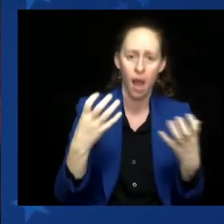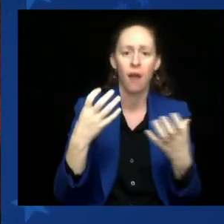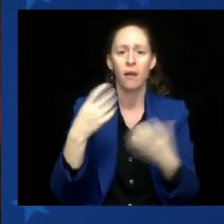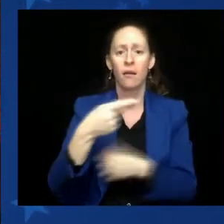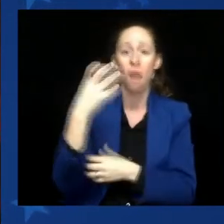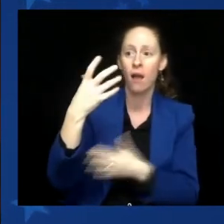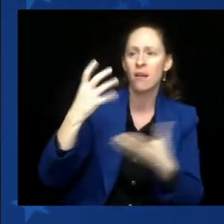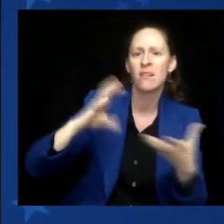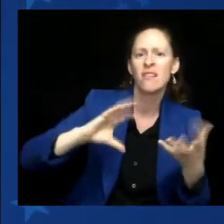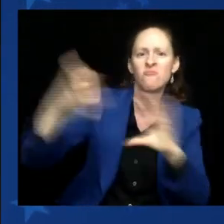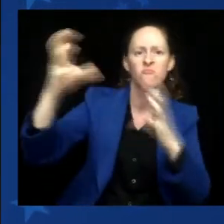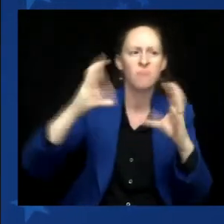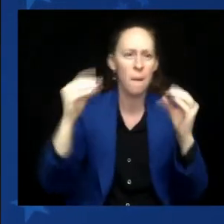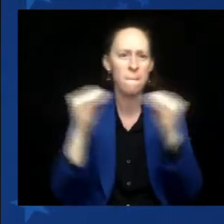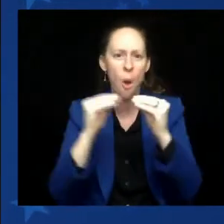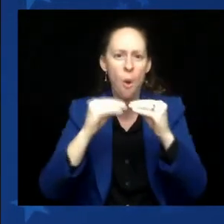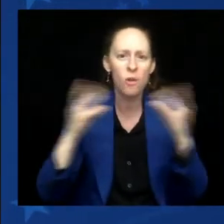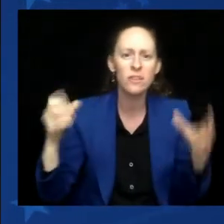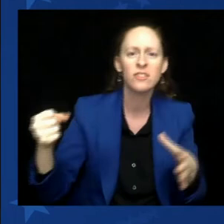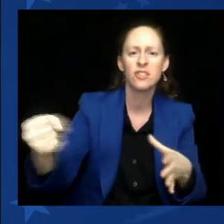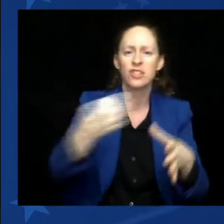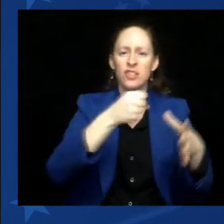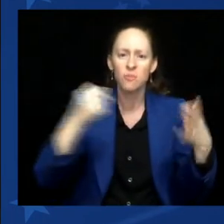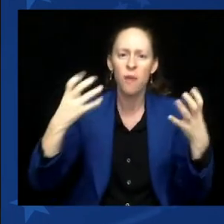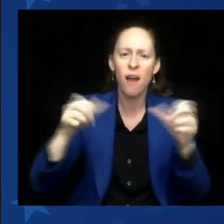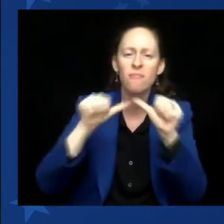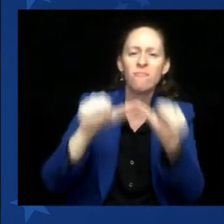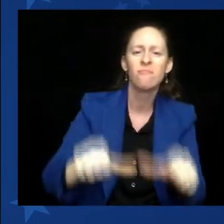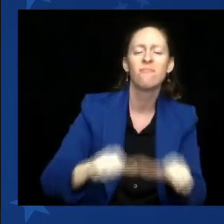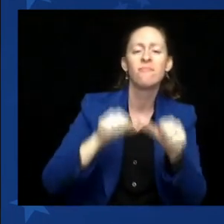of law, to the very soul of this country.